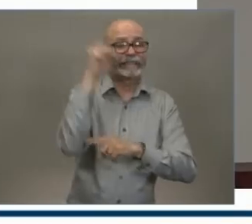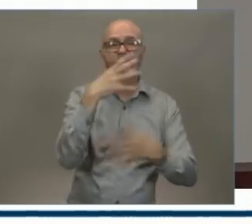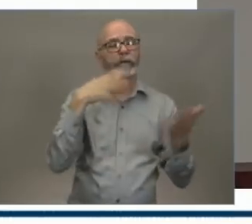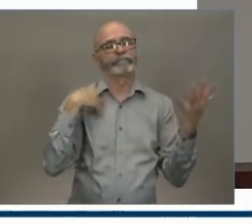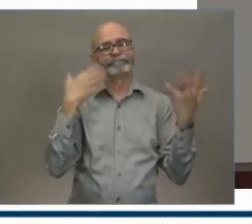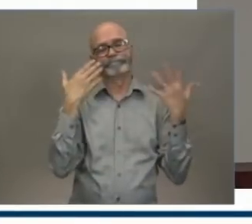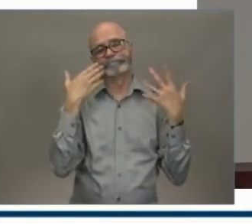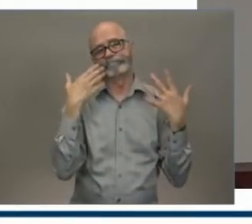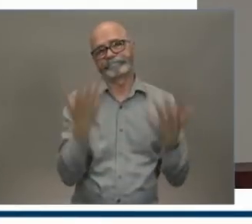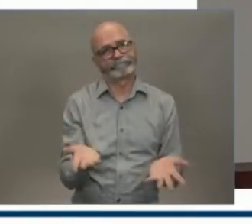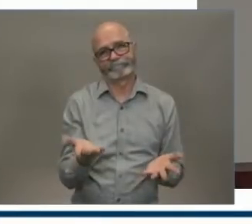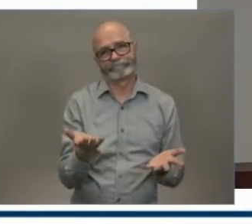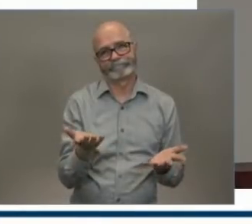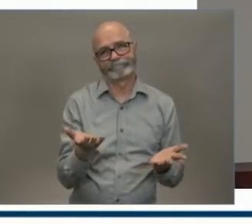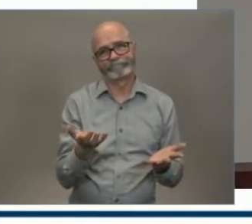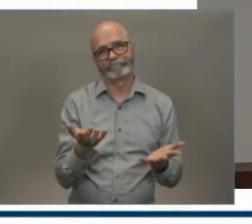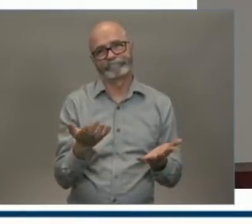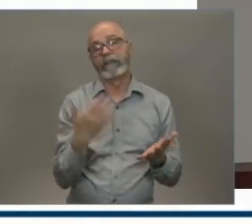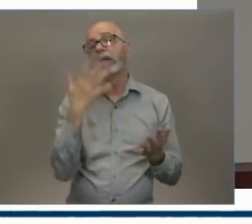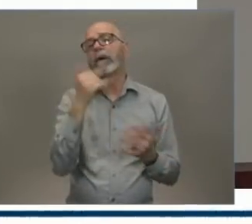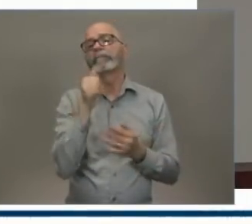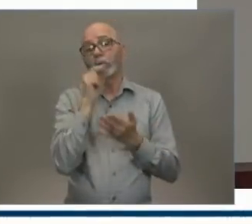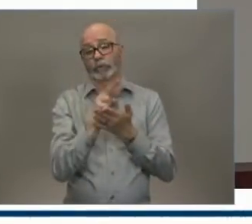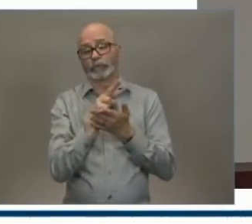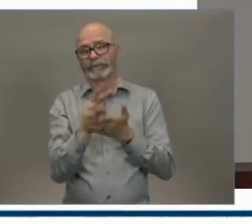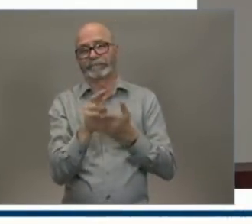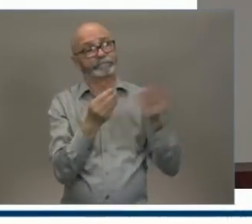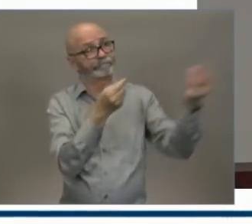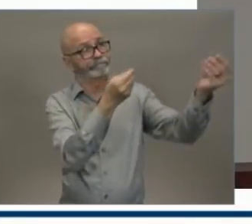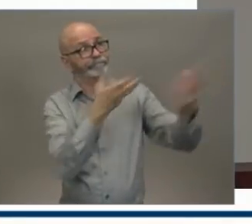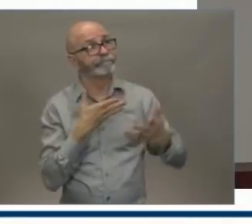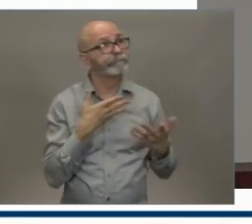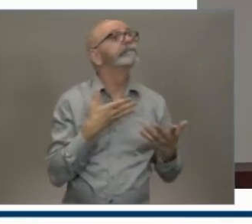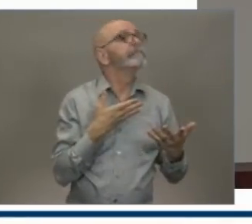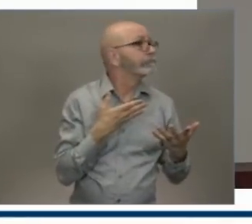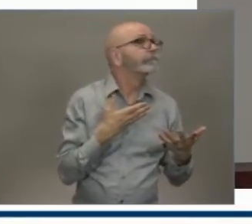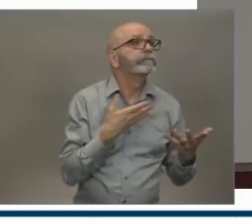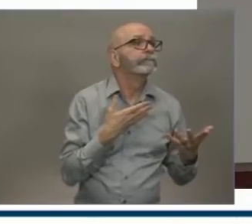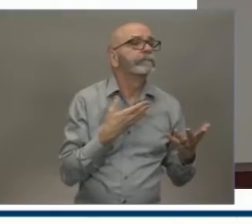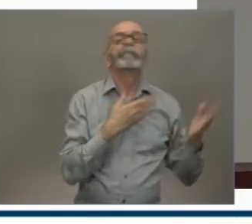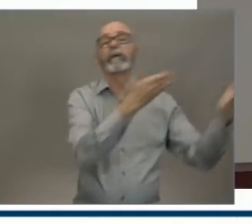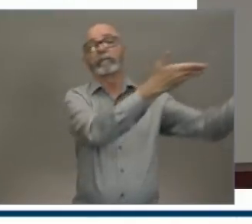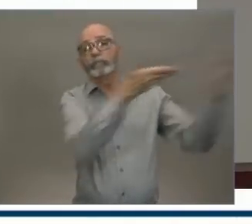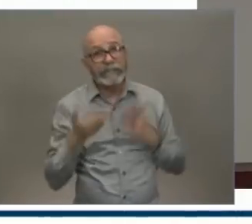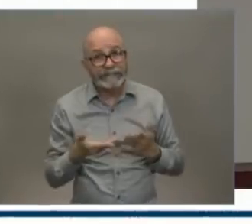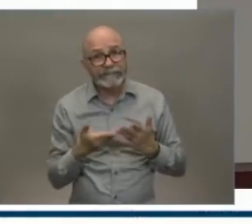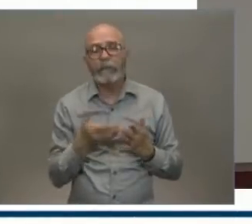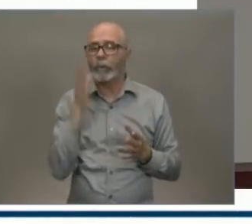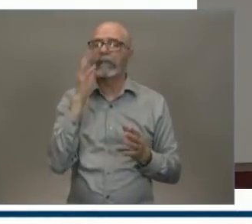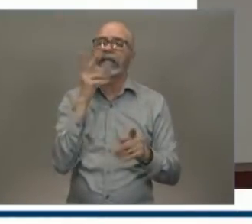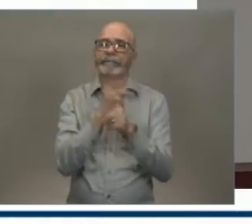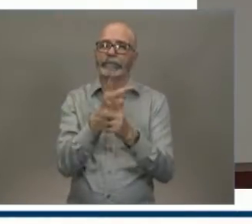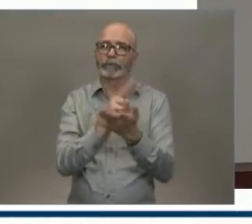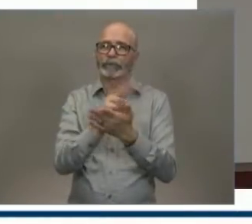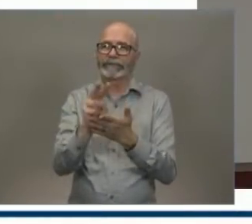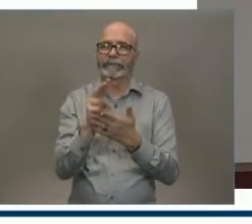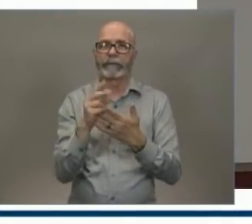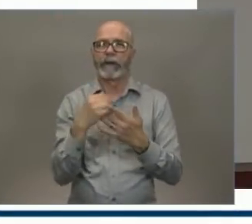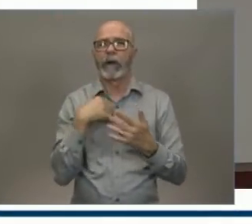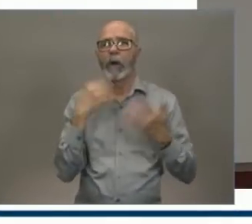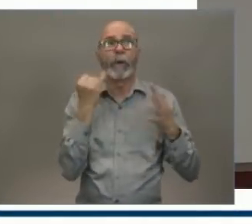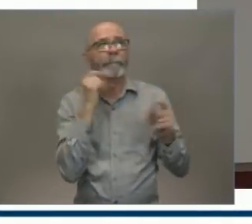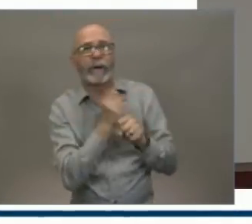weeks before we can expect the shipments. So it's an ongoing, we plan and we hope to get the vaccine, and as you've seen, there's a